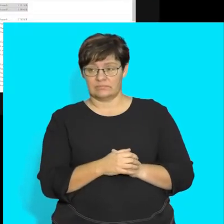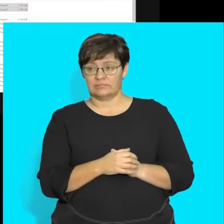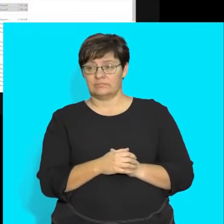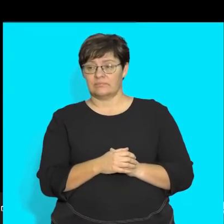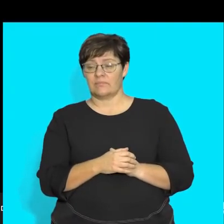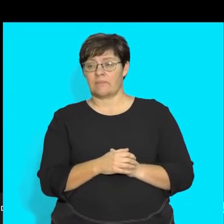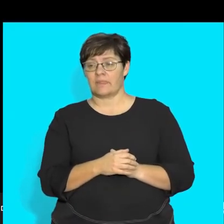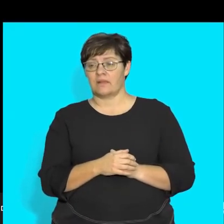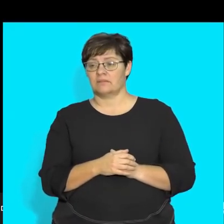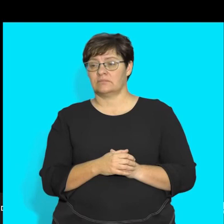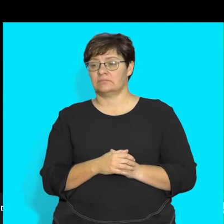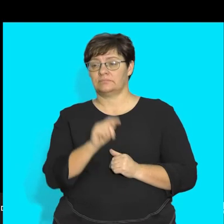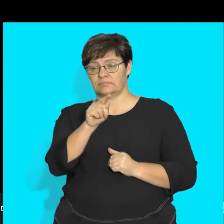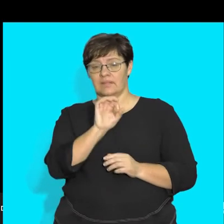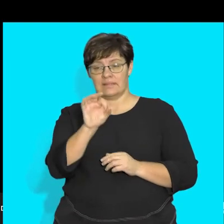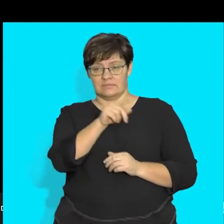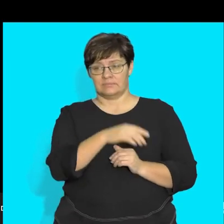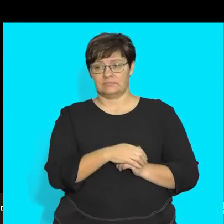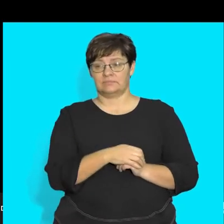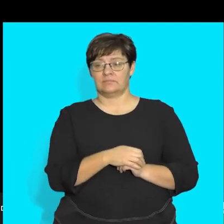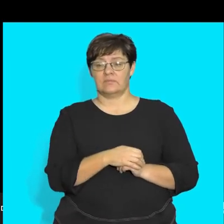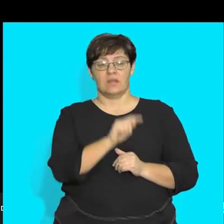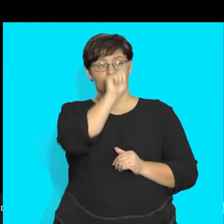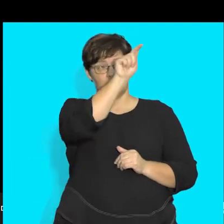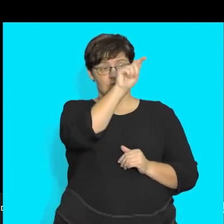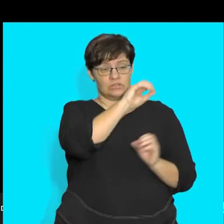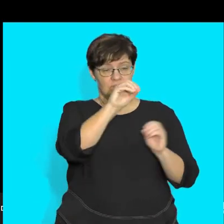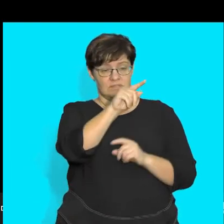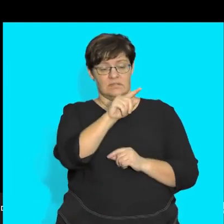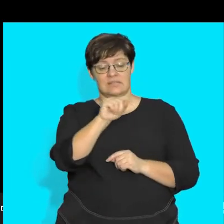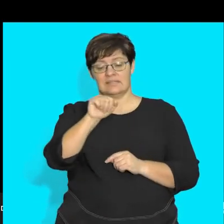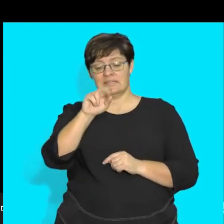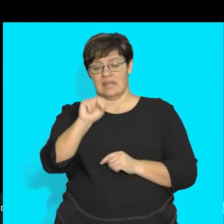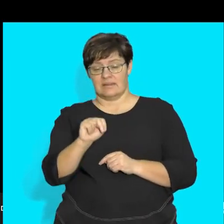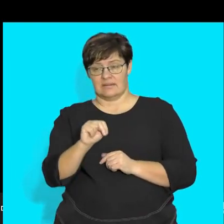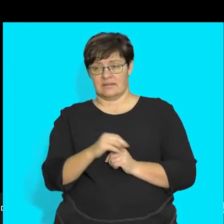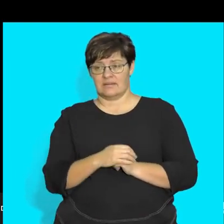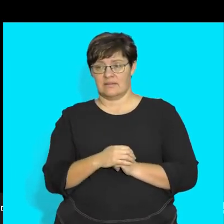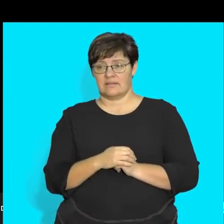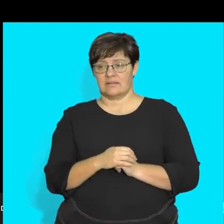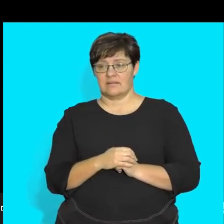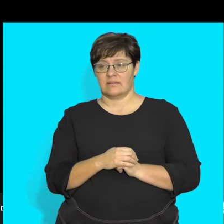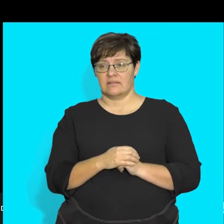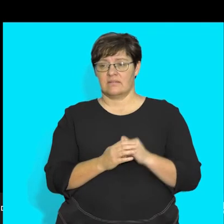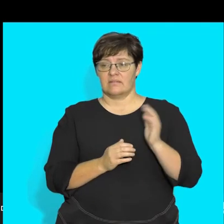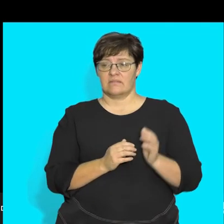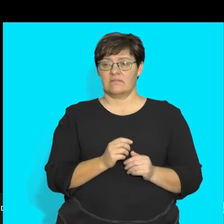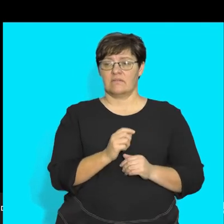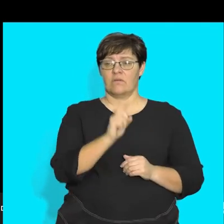half. And so let's go to our calculator. I'm going to go shift tan of